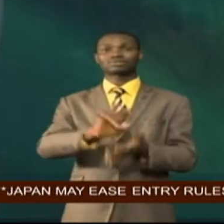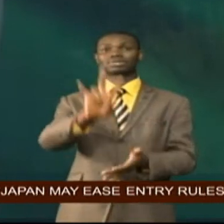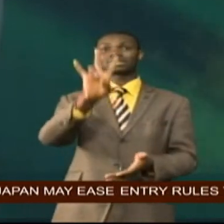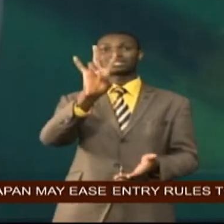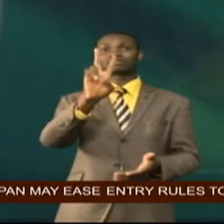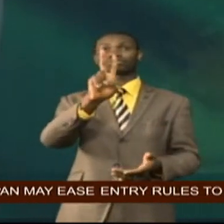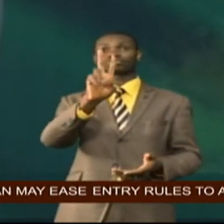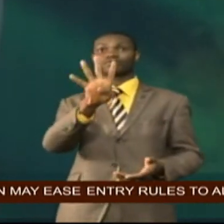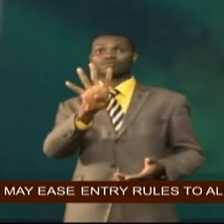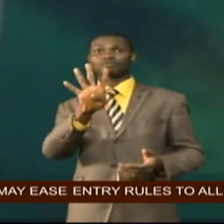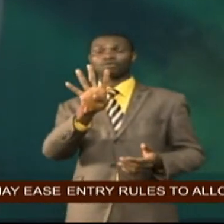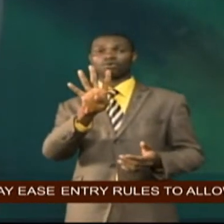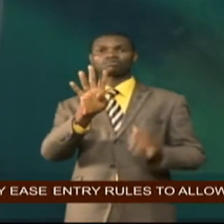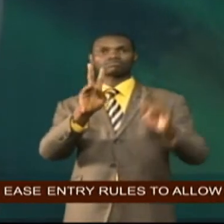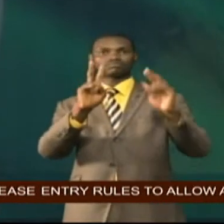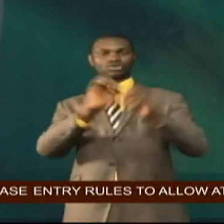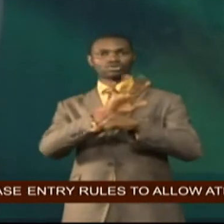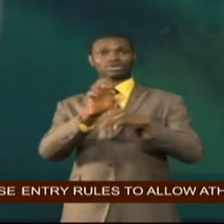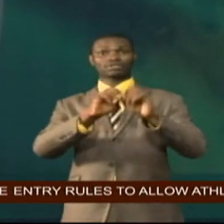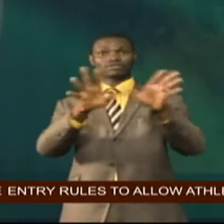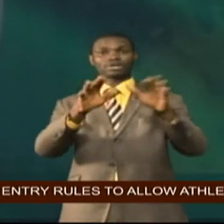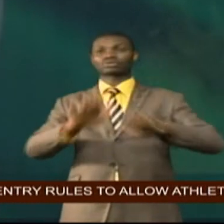57,724 cases of the virus,